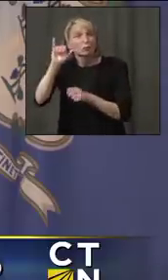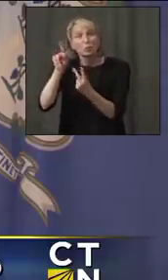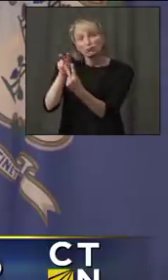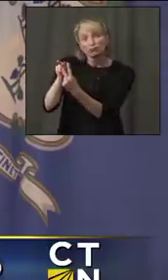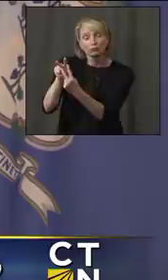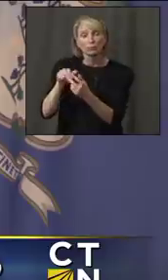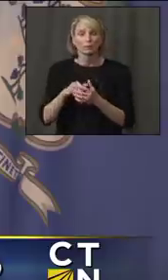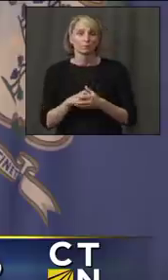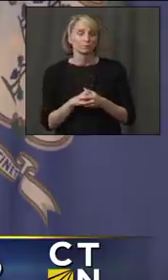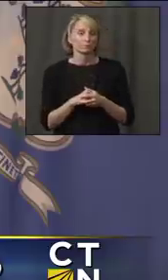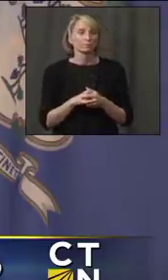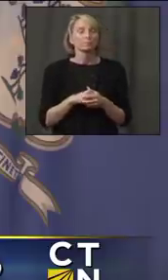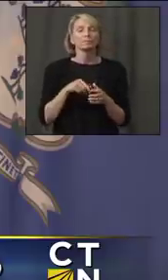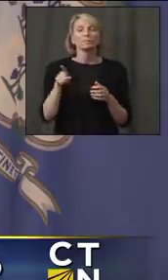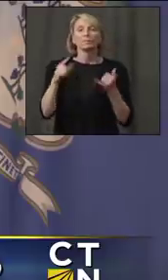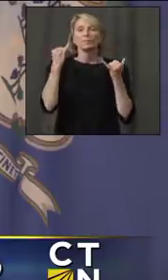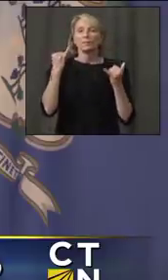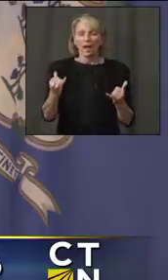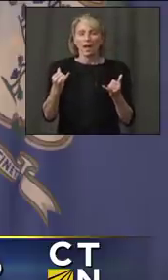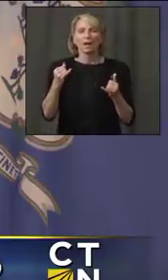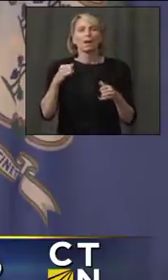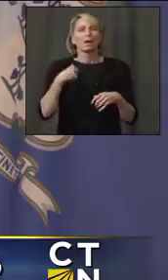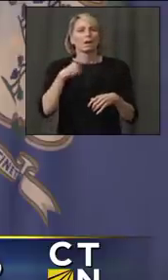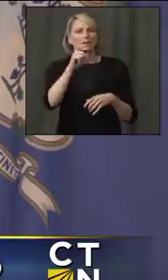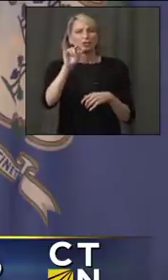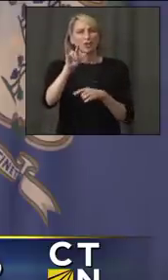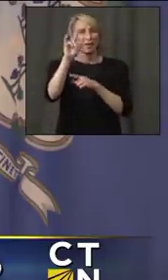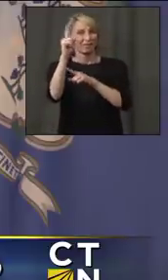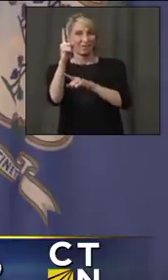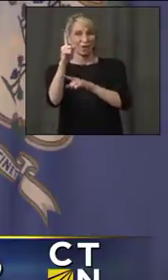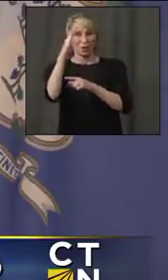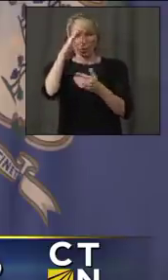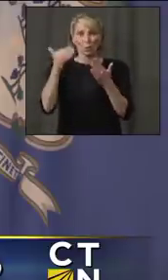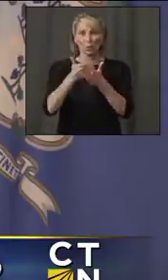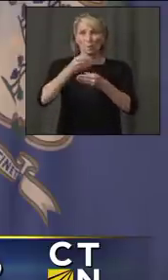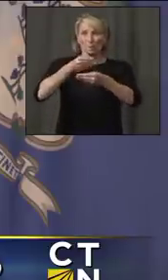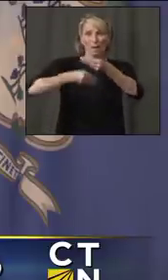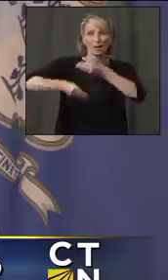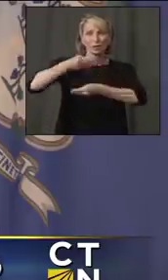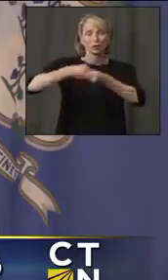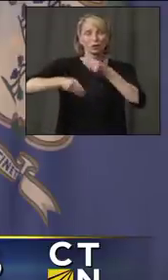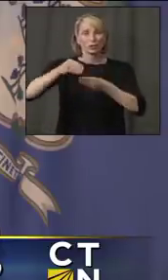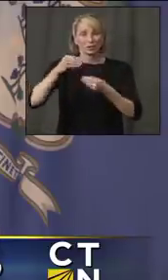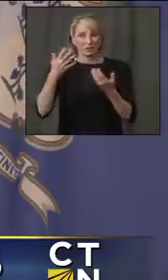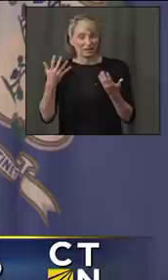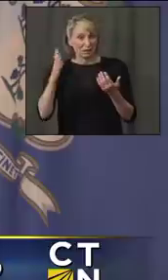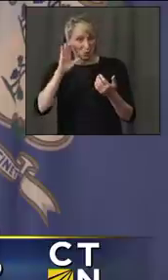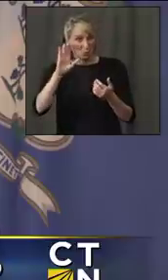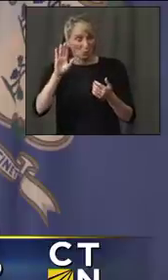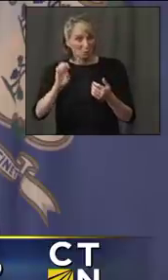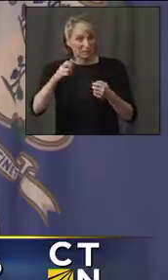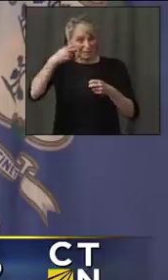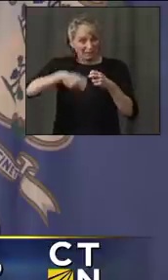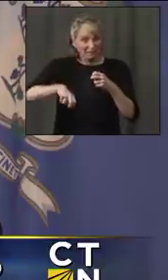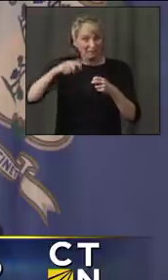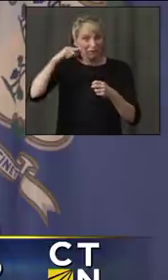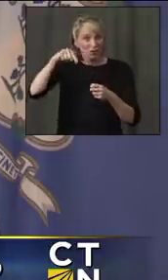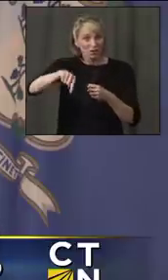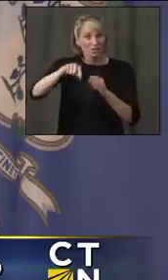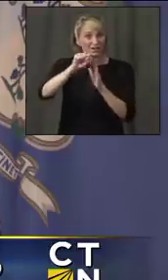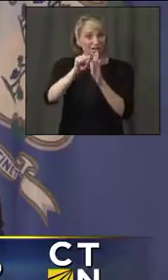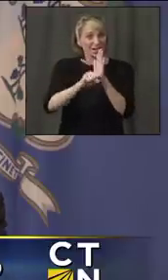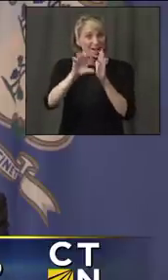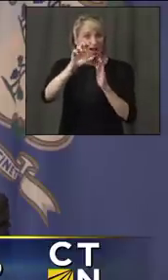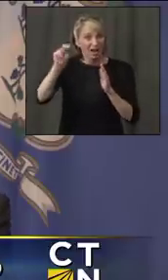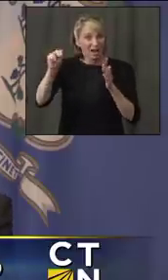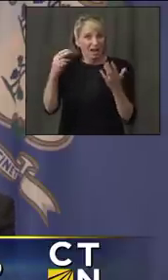how bad is that for the state budget, and how gloomy are things looking? Well, it's a hit to the state budget.